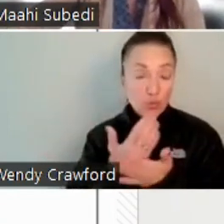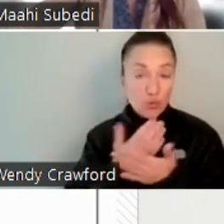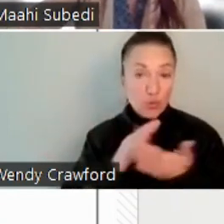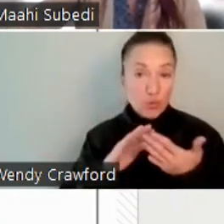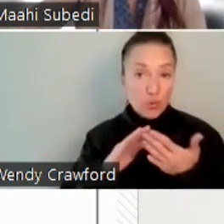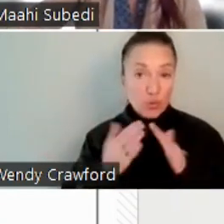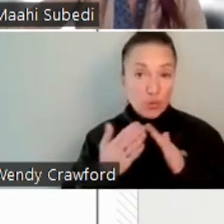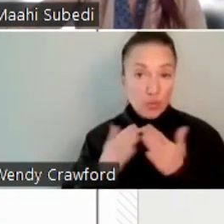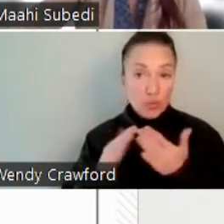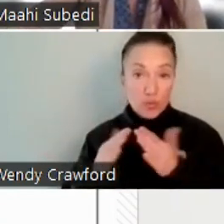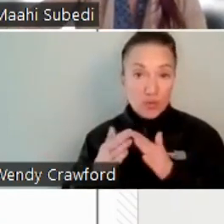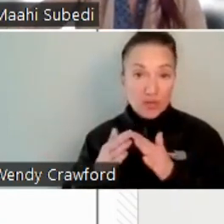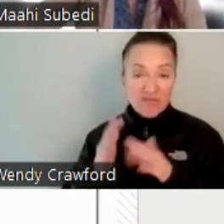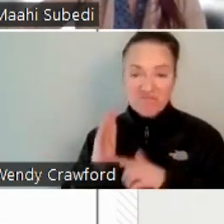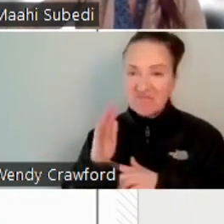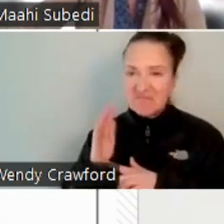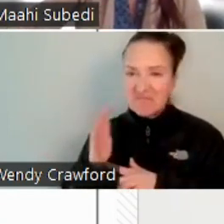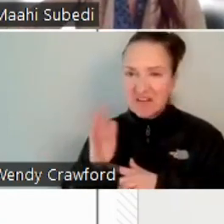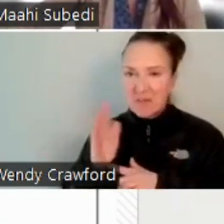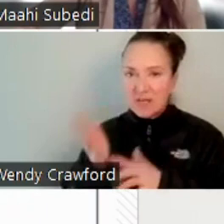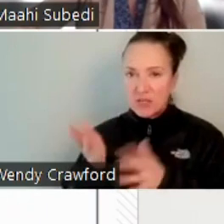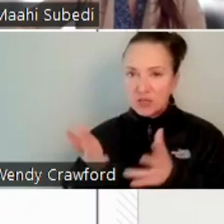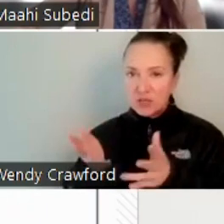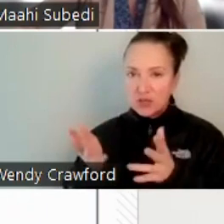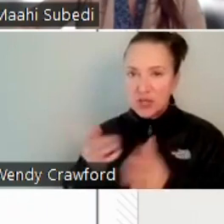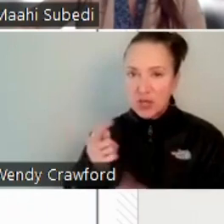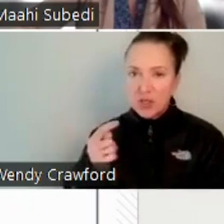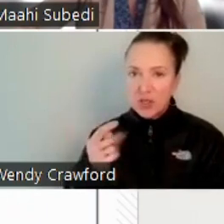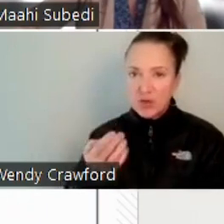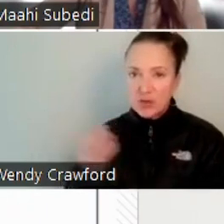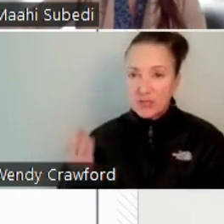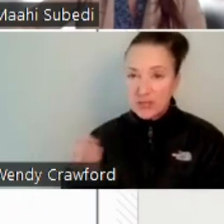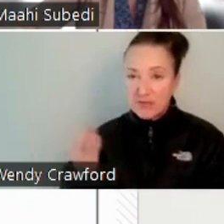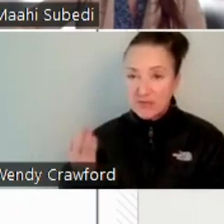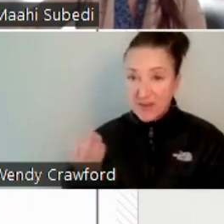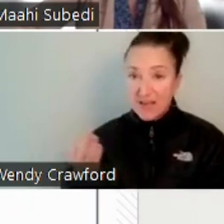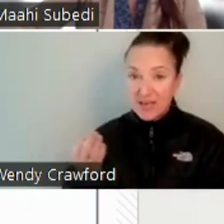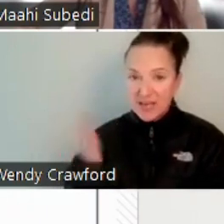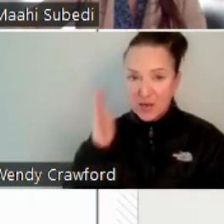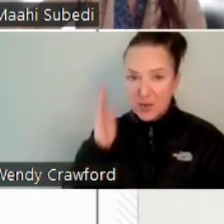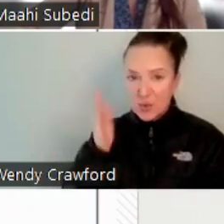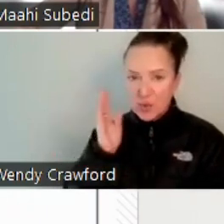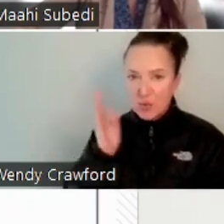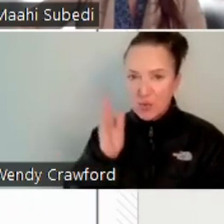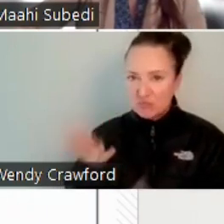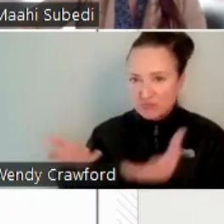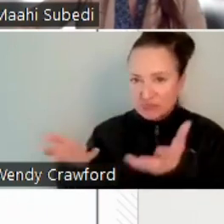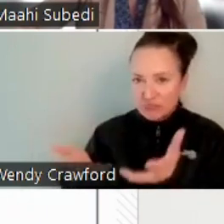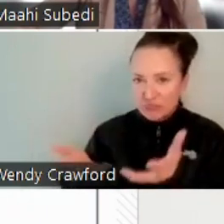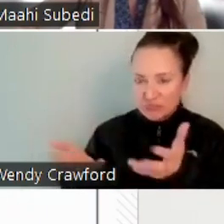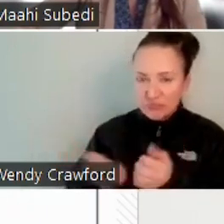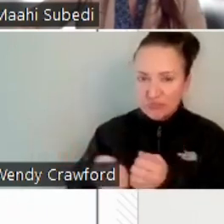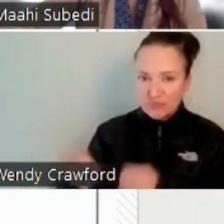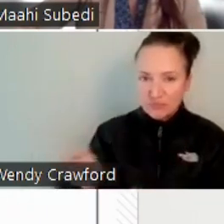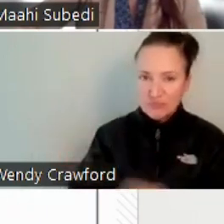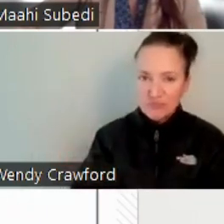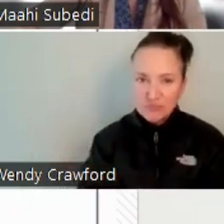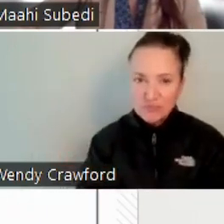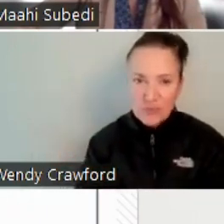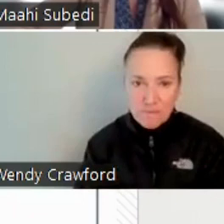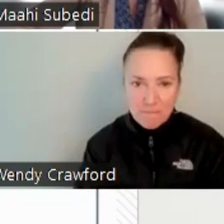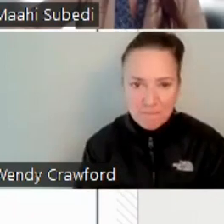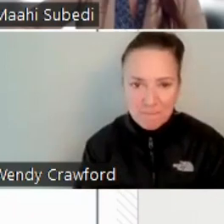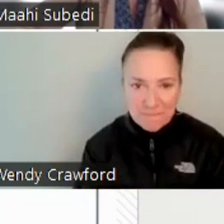you for 5 minutes on Thursday or Friday. So look out for a Google invitation or an invitation on your calendar in the next